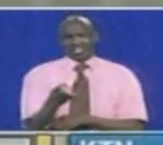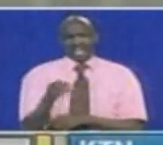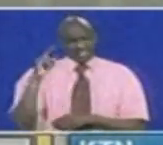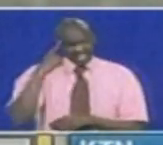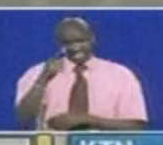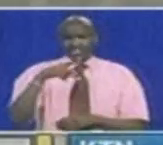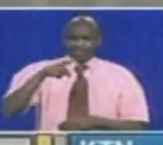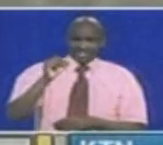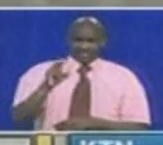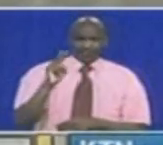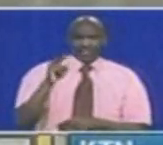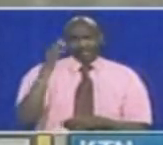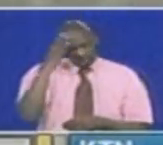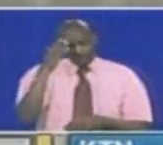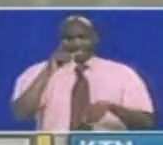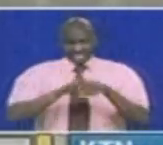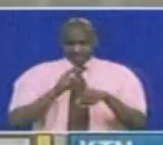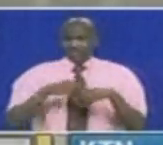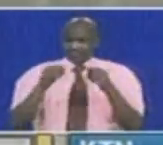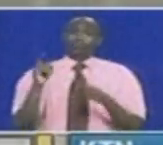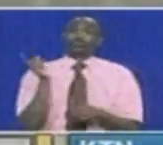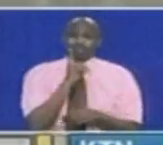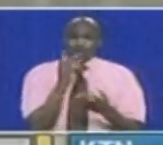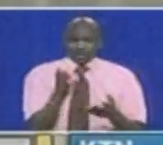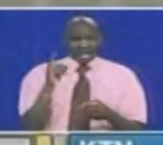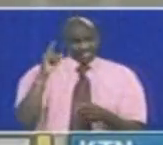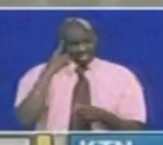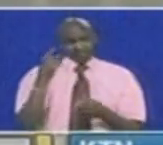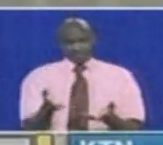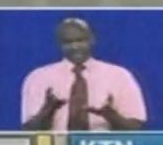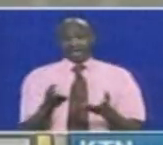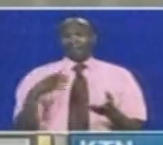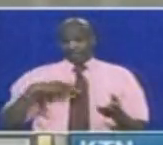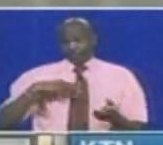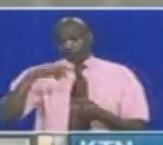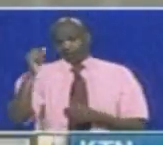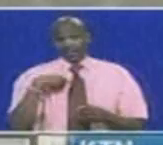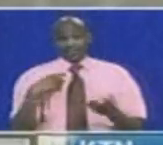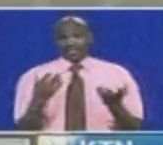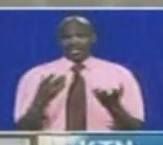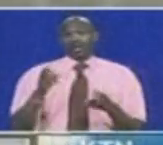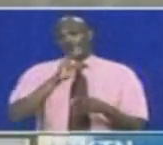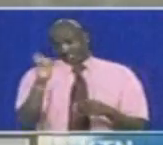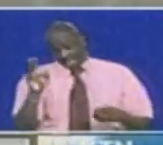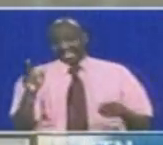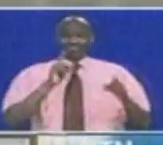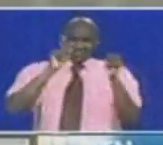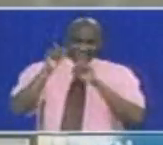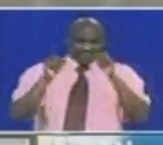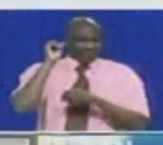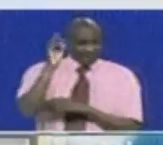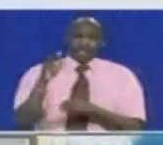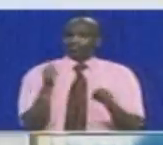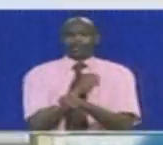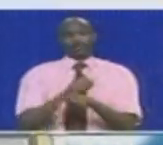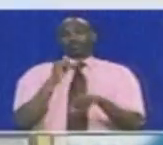PSV. Na hiyo time tulipewa mpaka kesho deadline. Magari mingi especially za kupeleka watu huko Western, safari za mbali, atuta